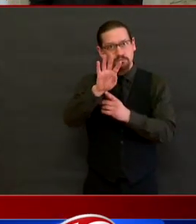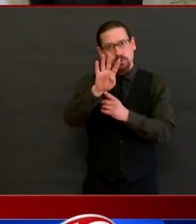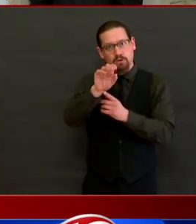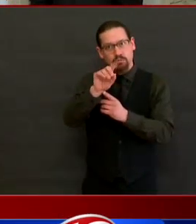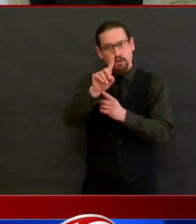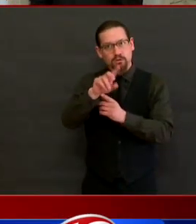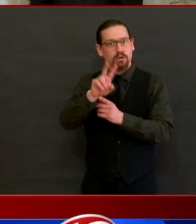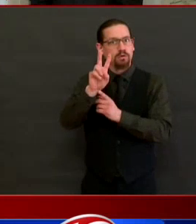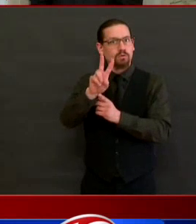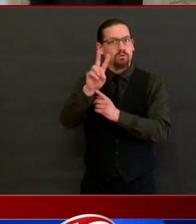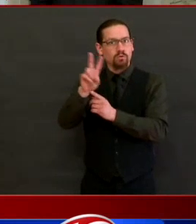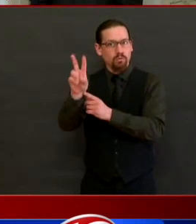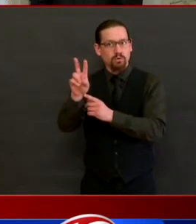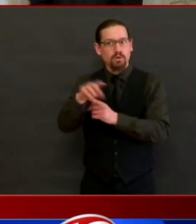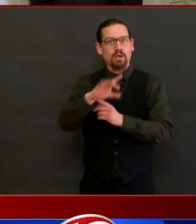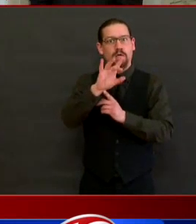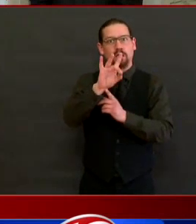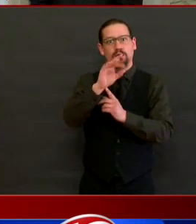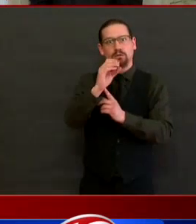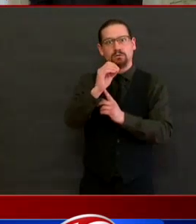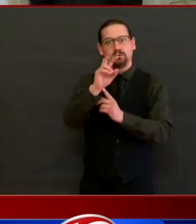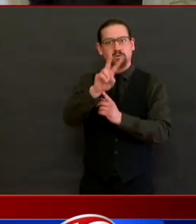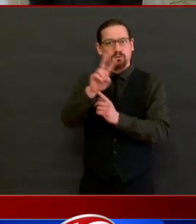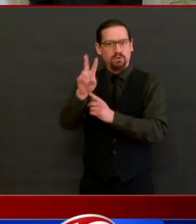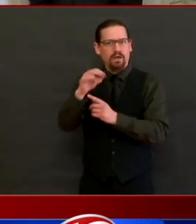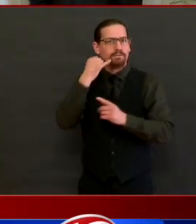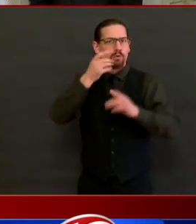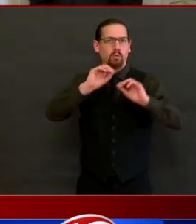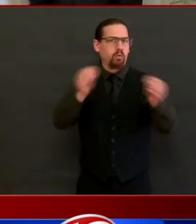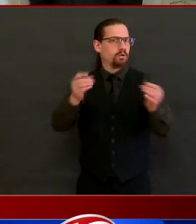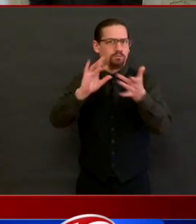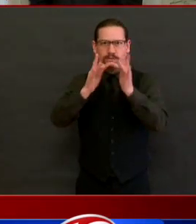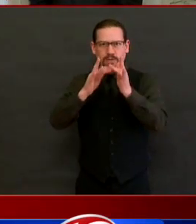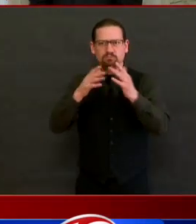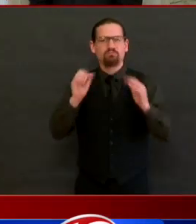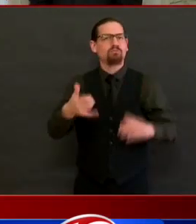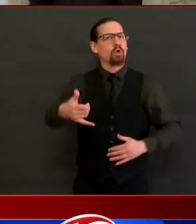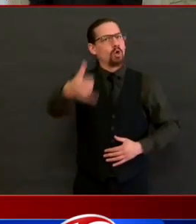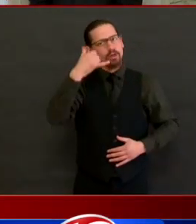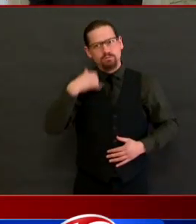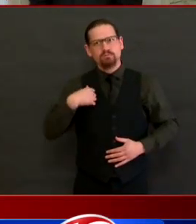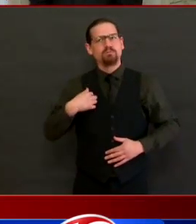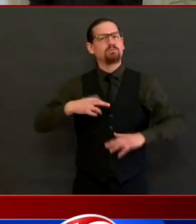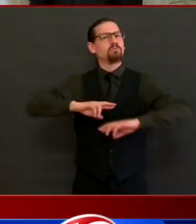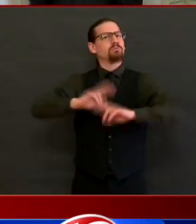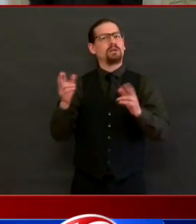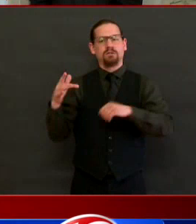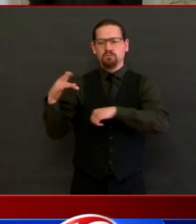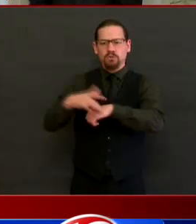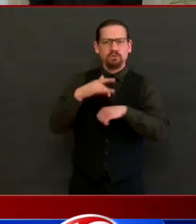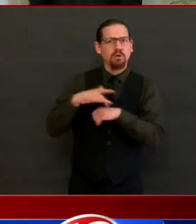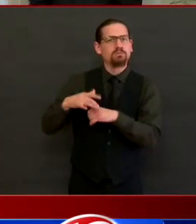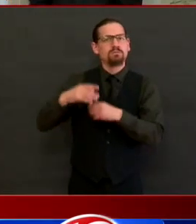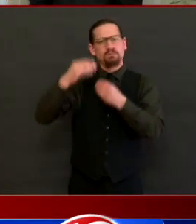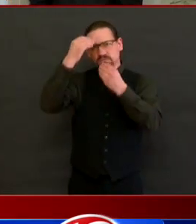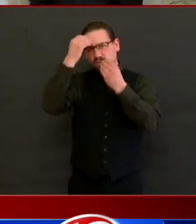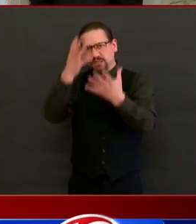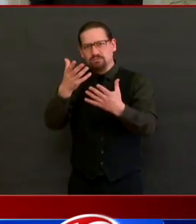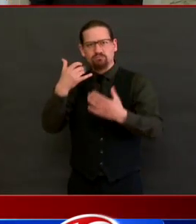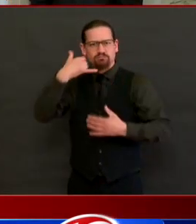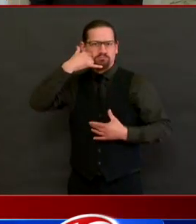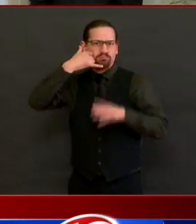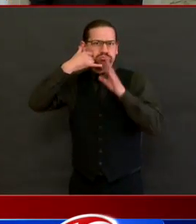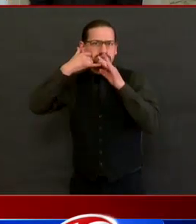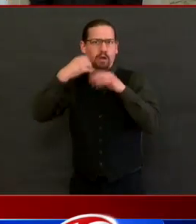401-222-8022. We're here for you, we are a resource for you, and don't be afraid to reach out for anything if you need